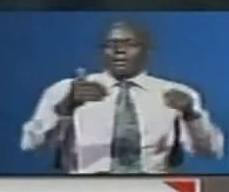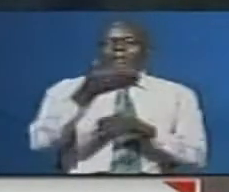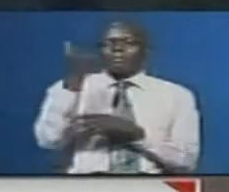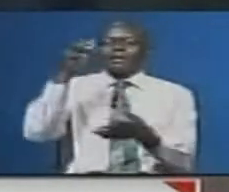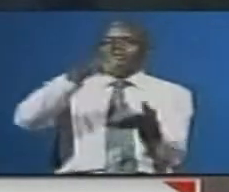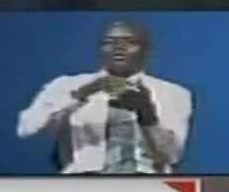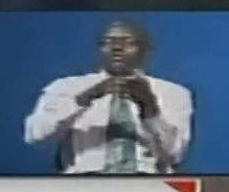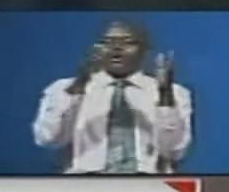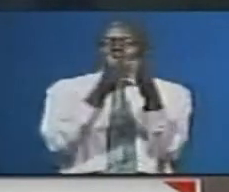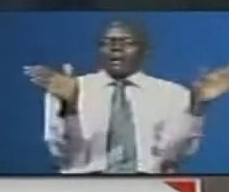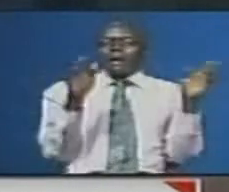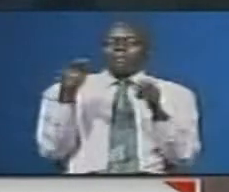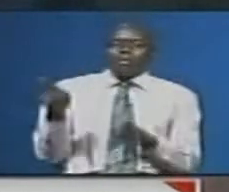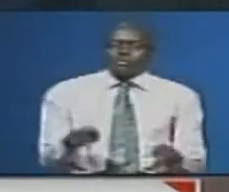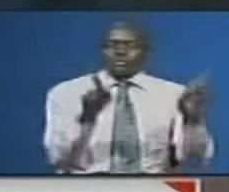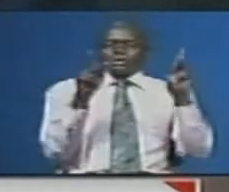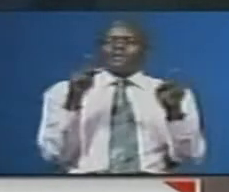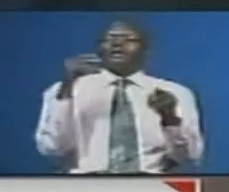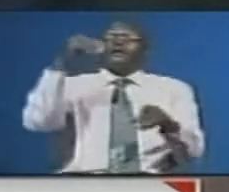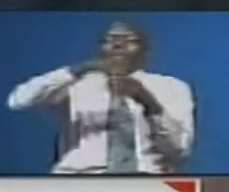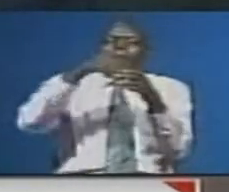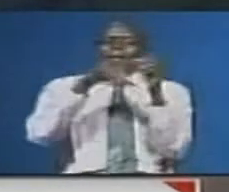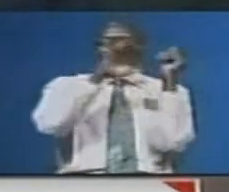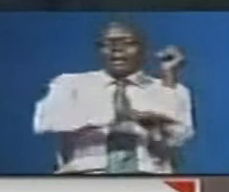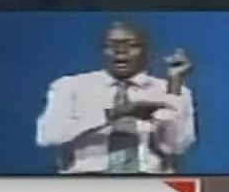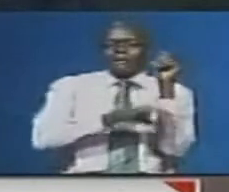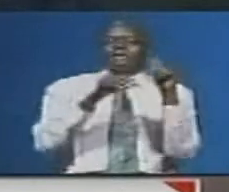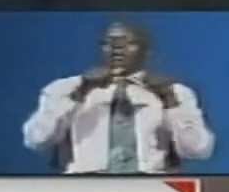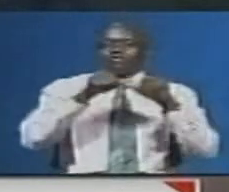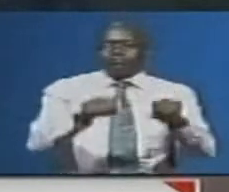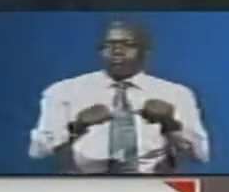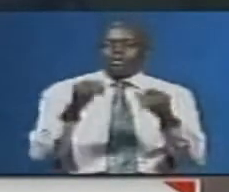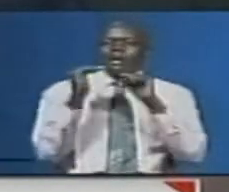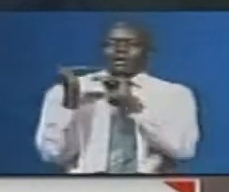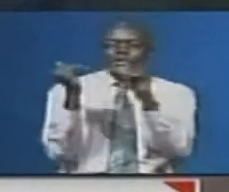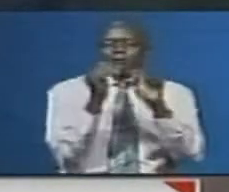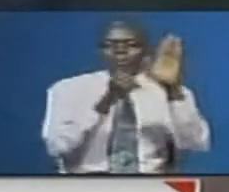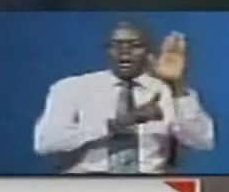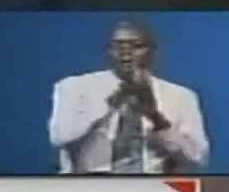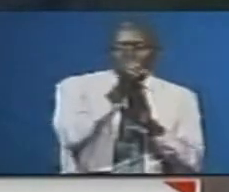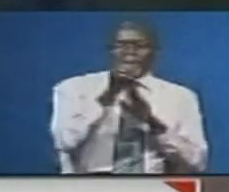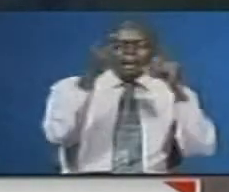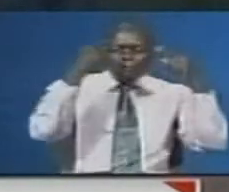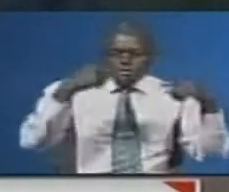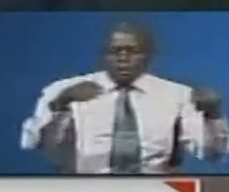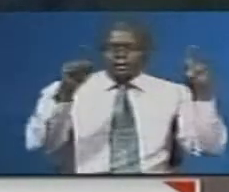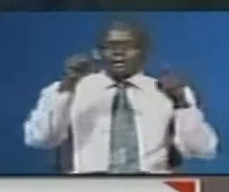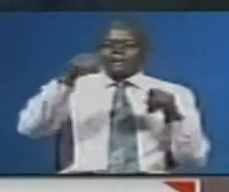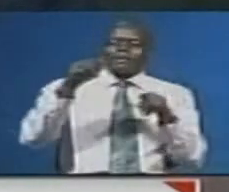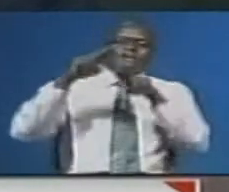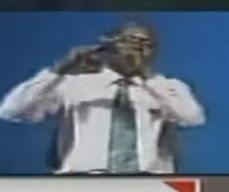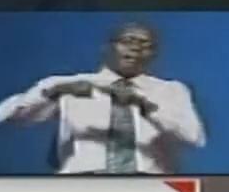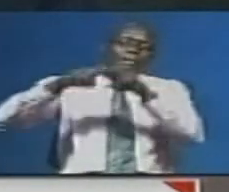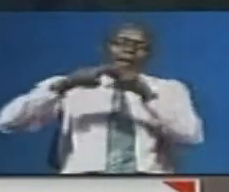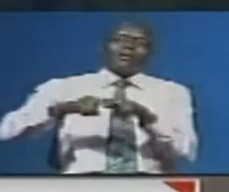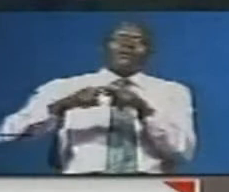positioned to open up opportunities across the country and sustain equitable development and prosperity. This will largely depend